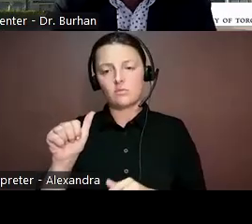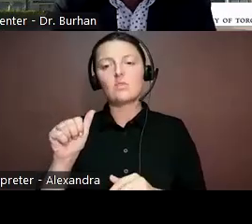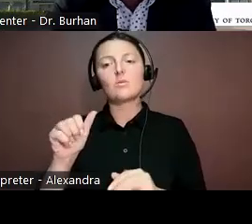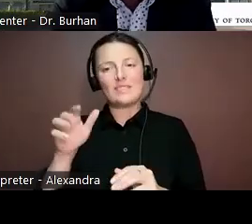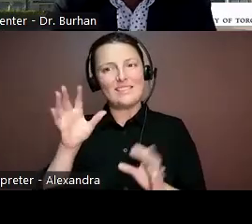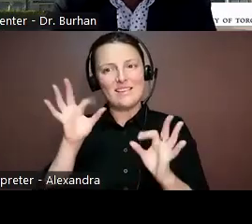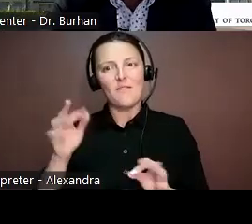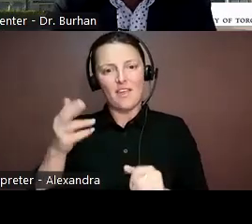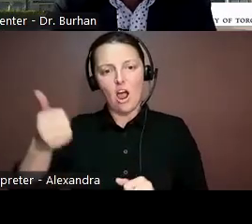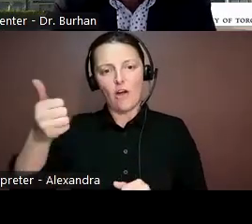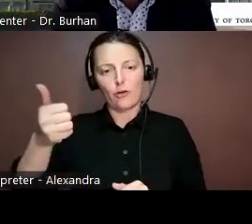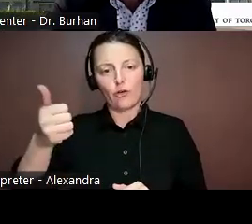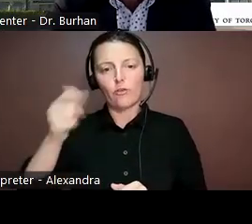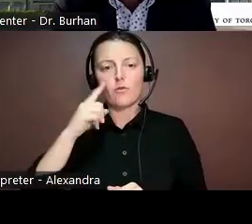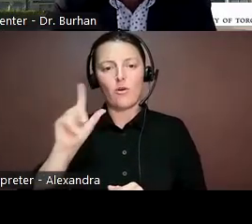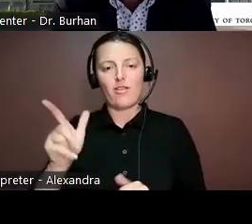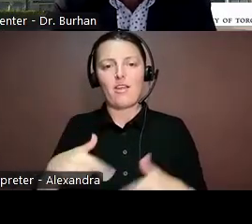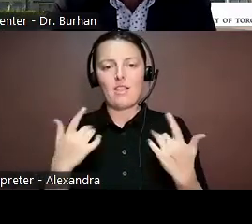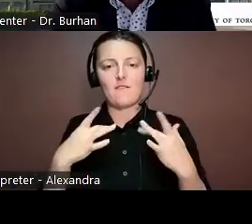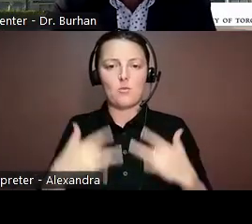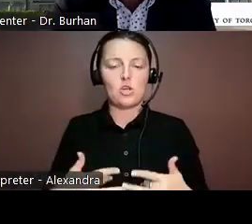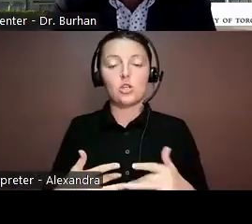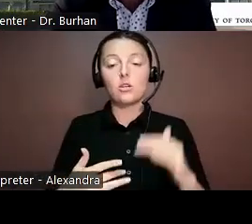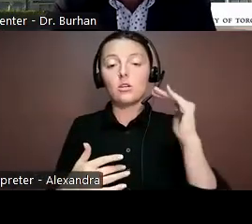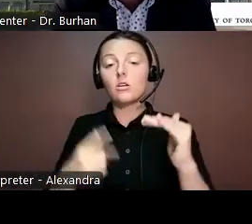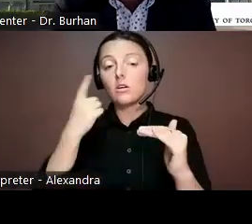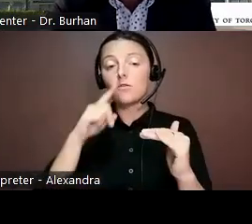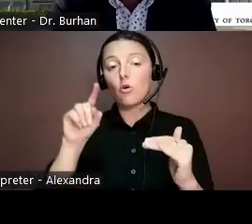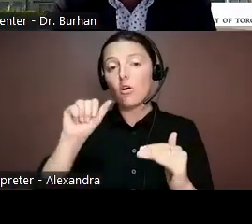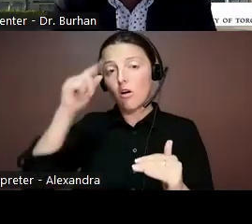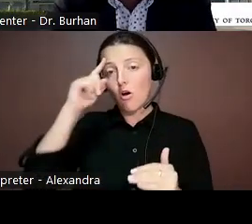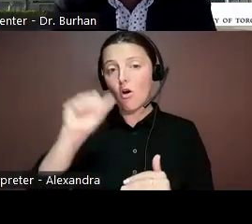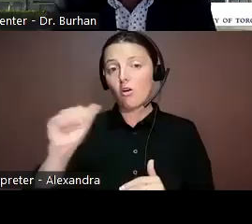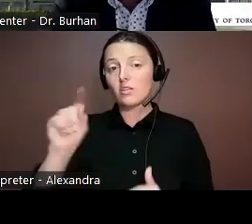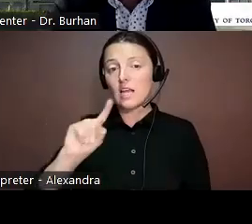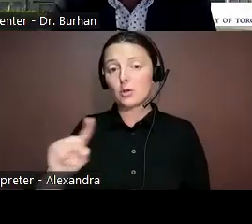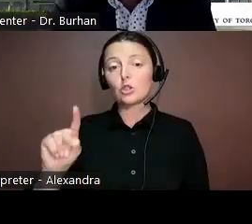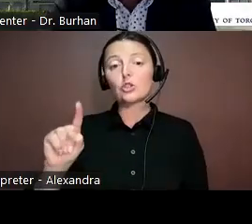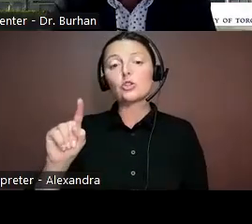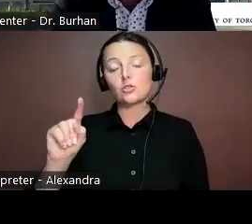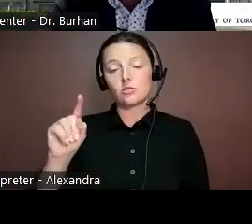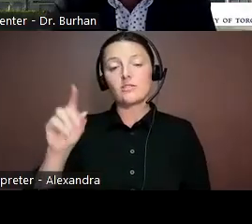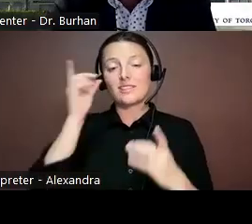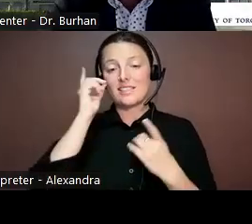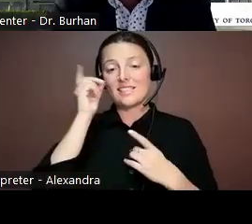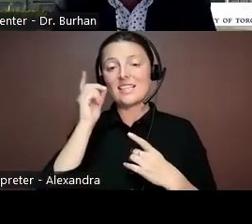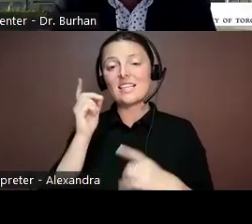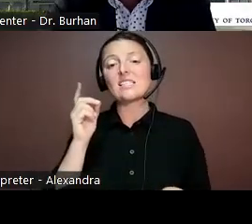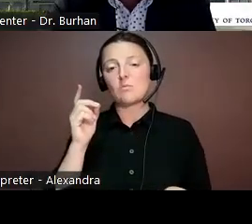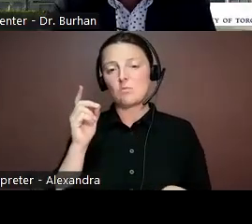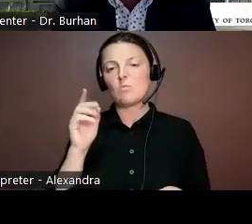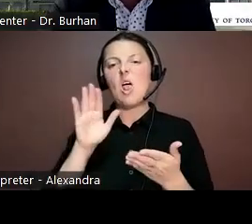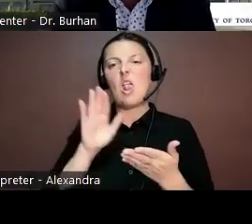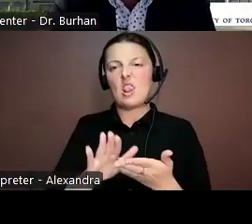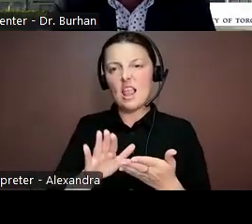disease, a bit less robust than vascular. So it does correspond to our understanding that frontal